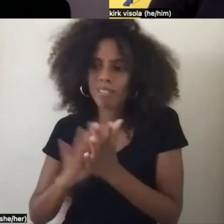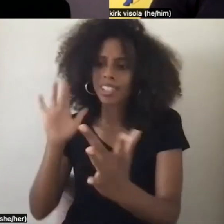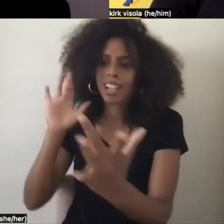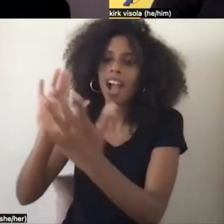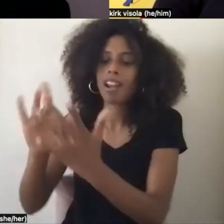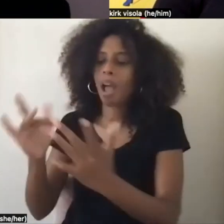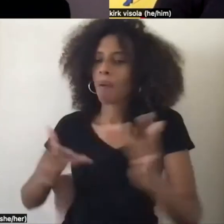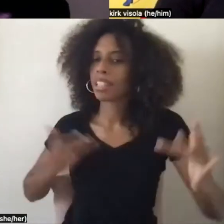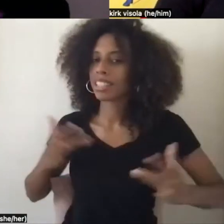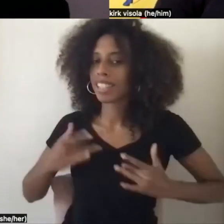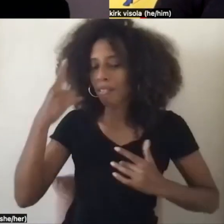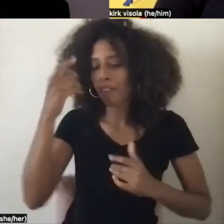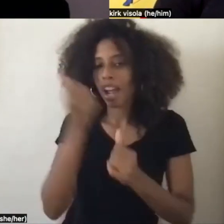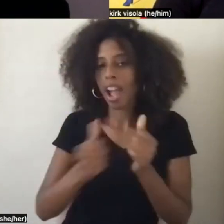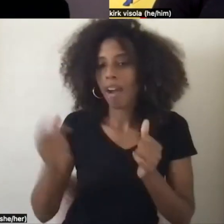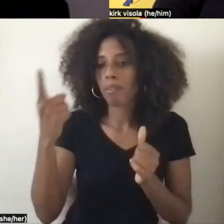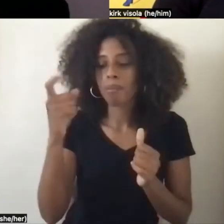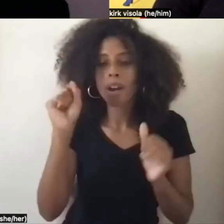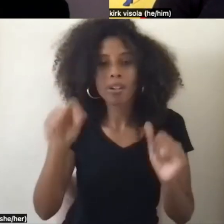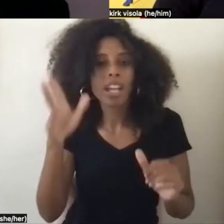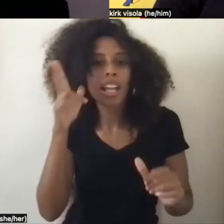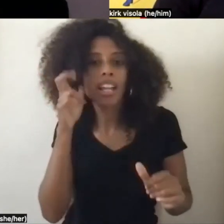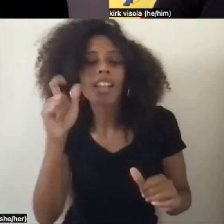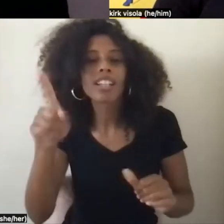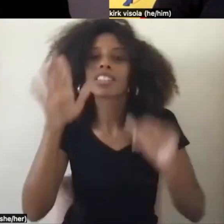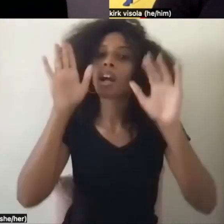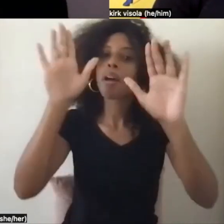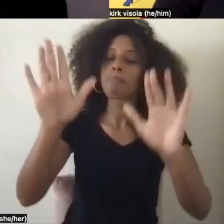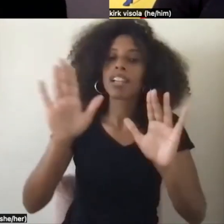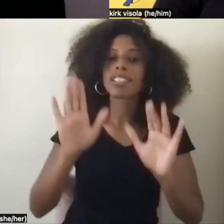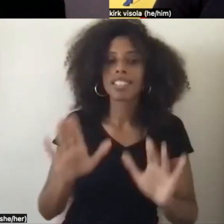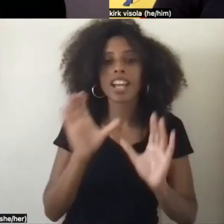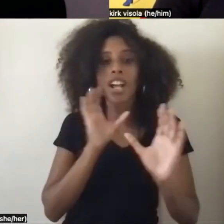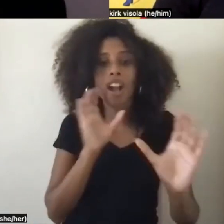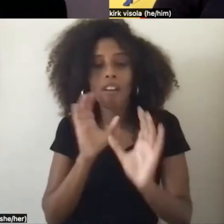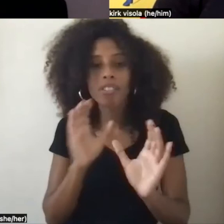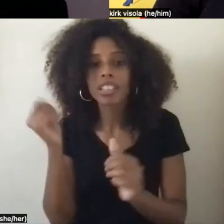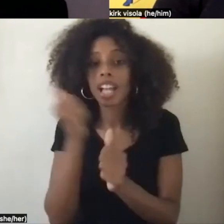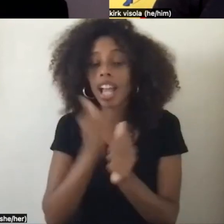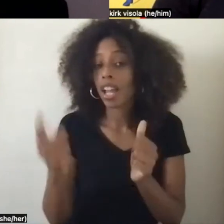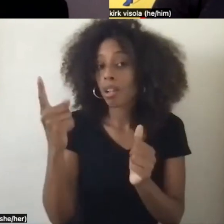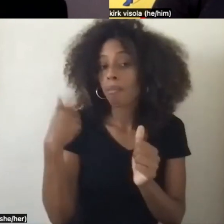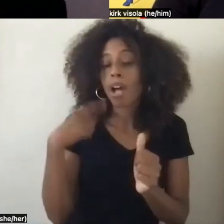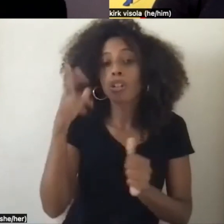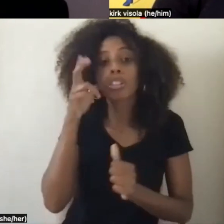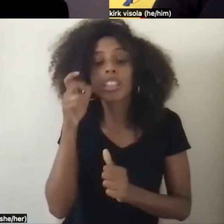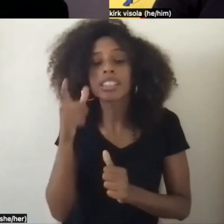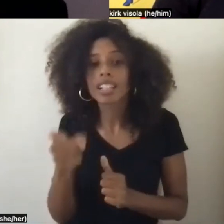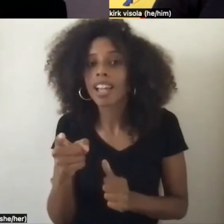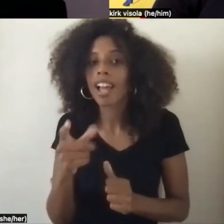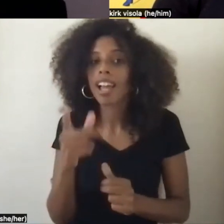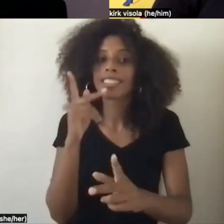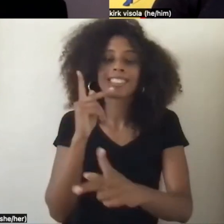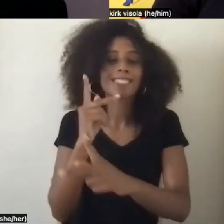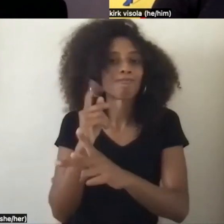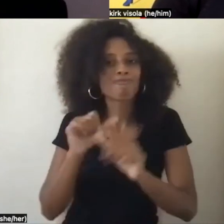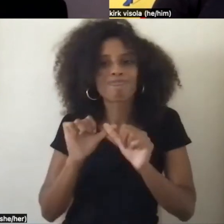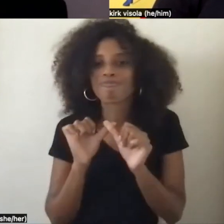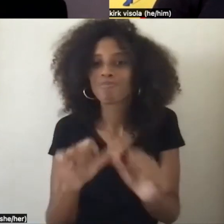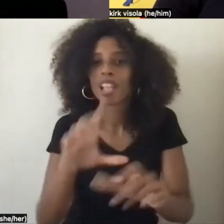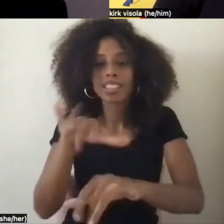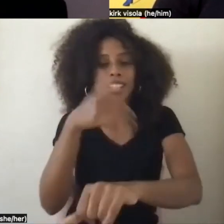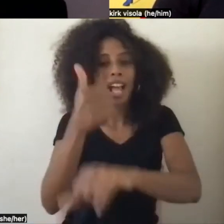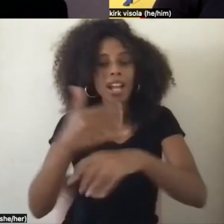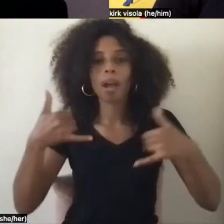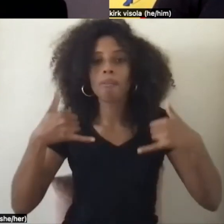be able to hear this amazing conversation. To anybody who's listening to this, keep setting those boundaries and